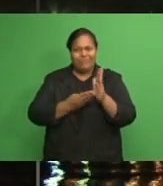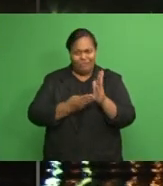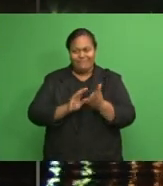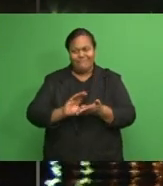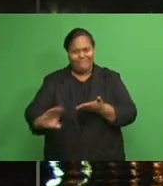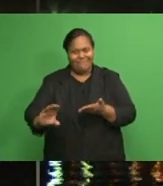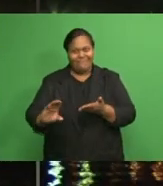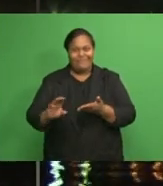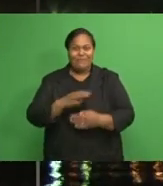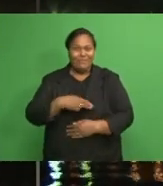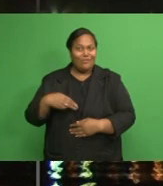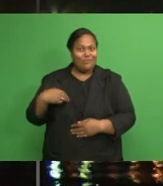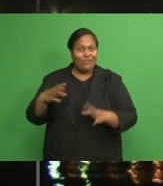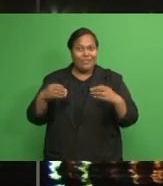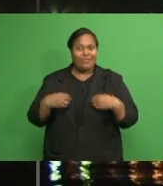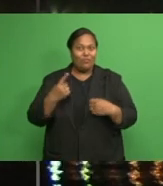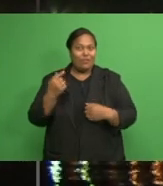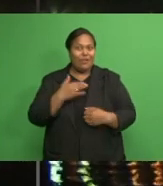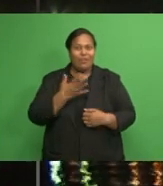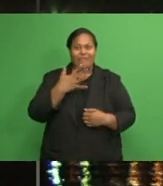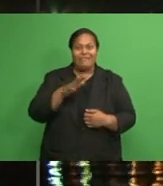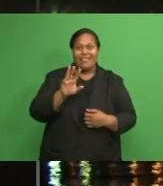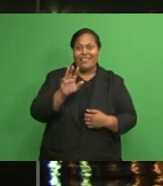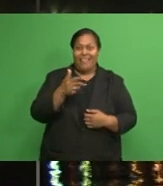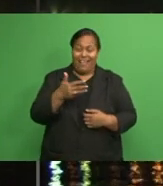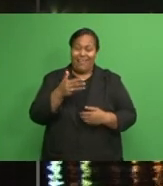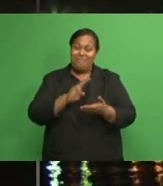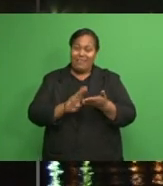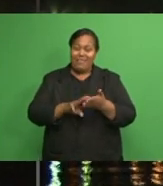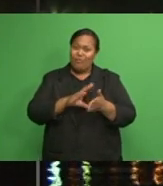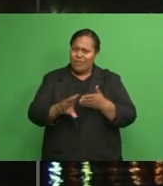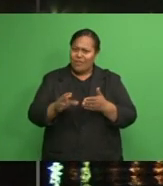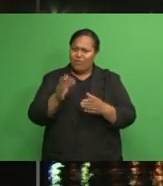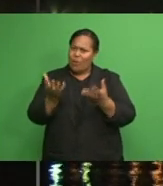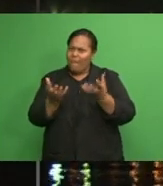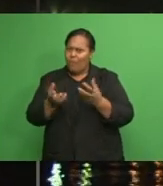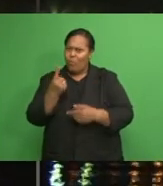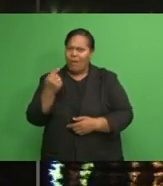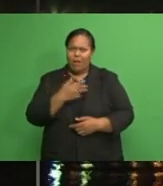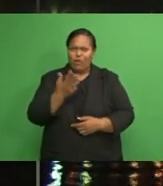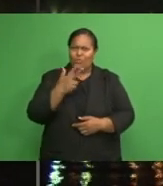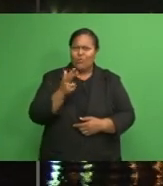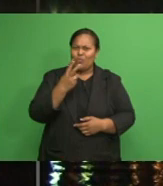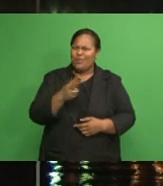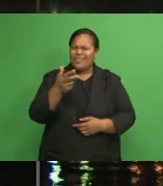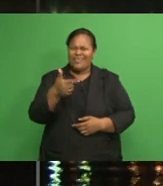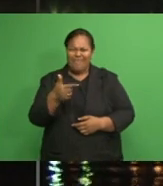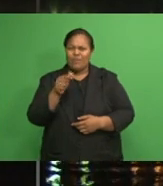The ministry received $159 million compared to $127.7 million in